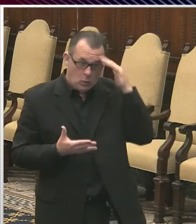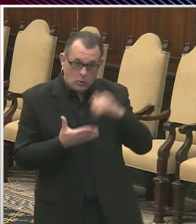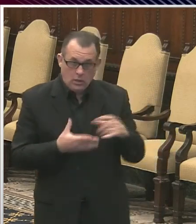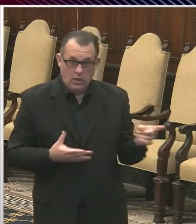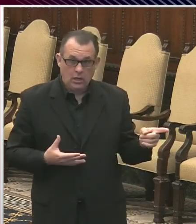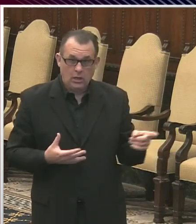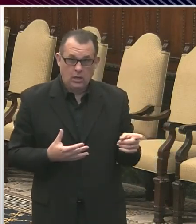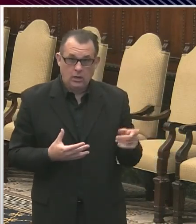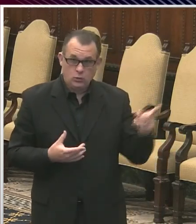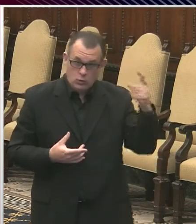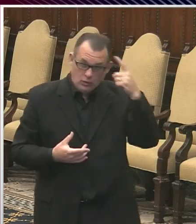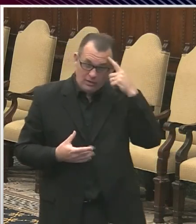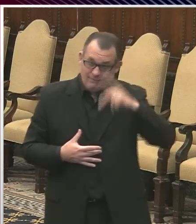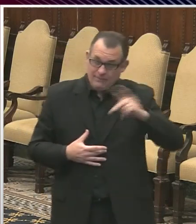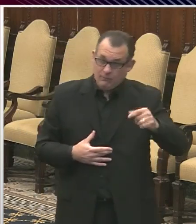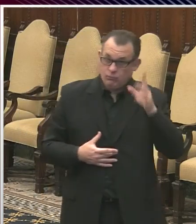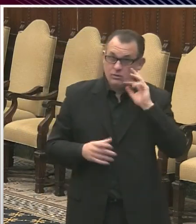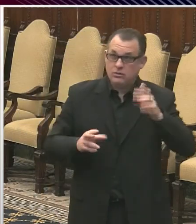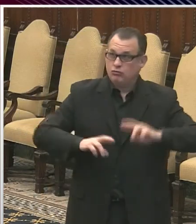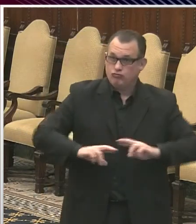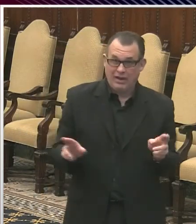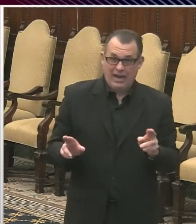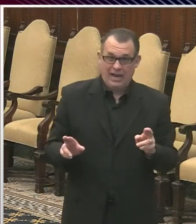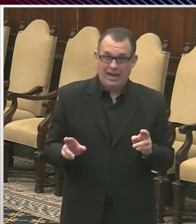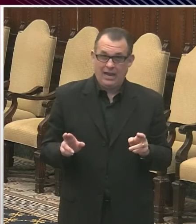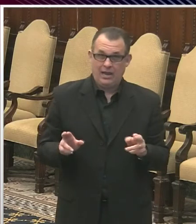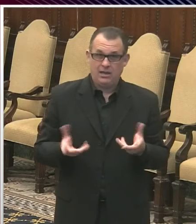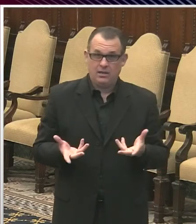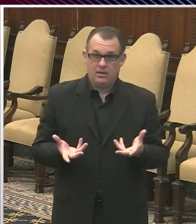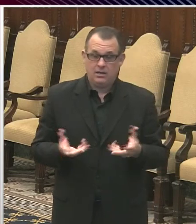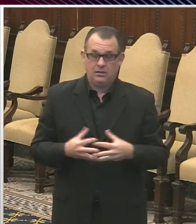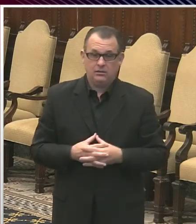think that Philadelphia will be ready for that by then?